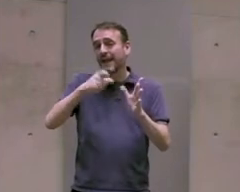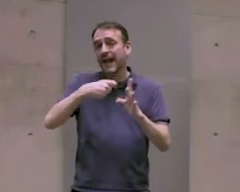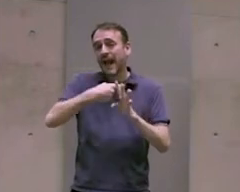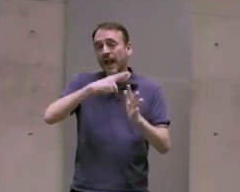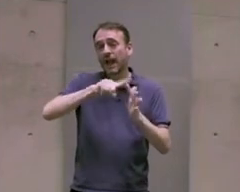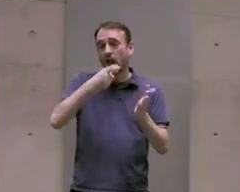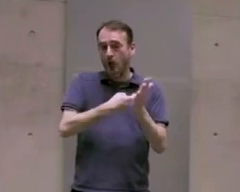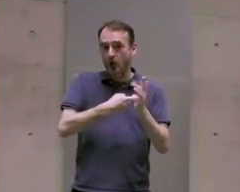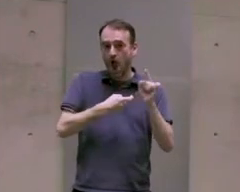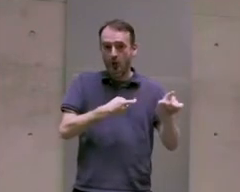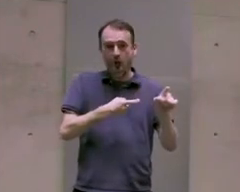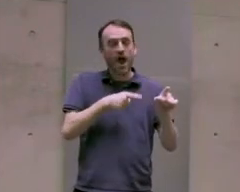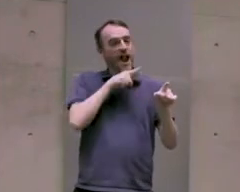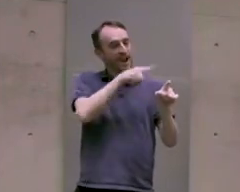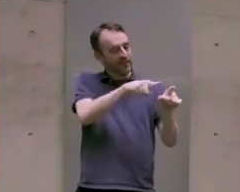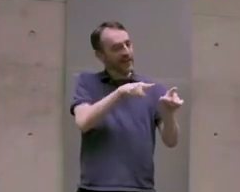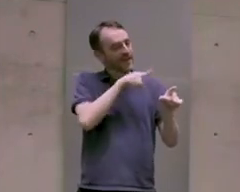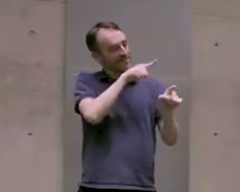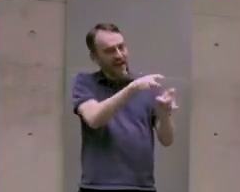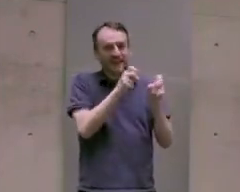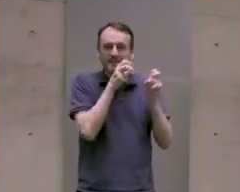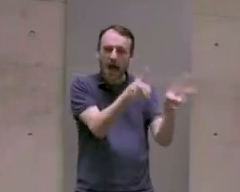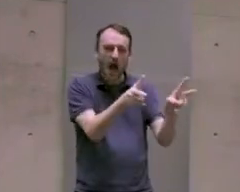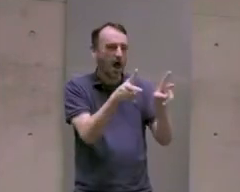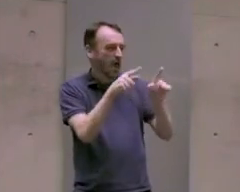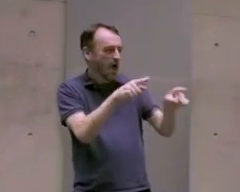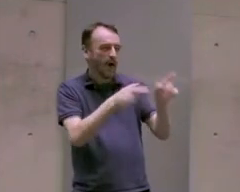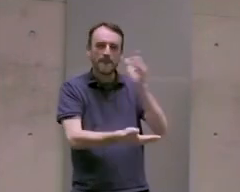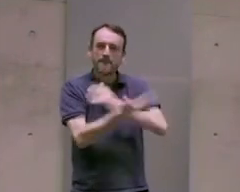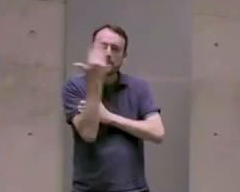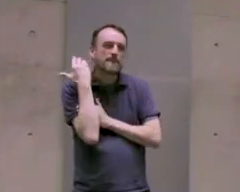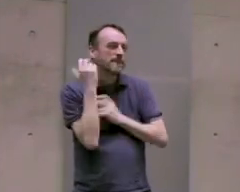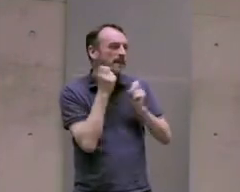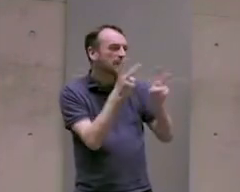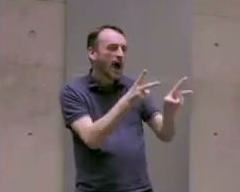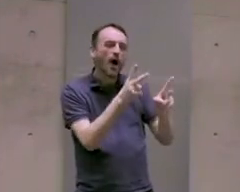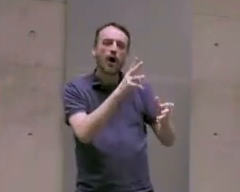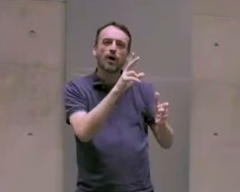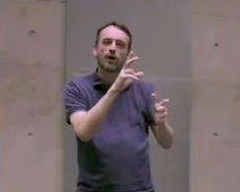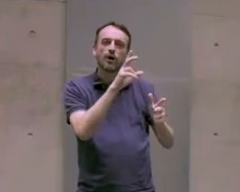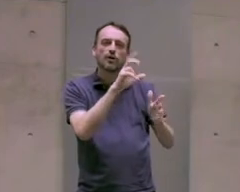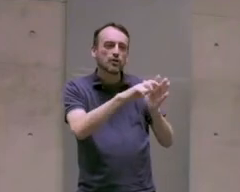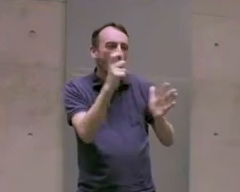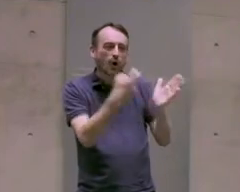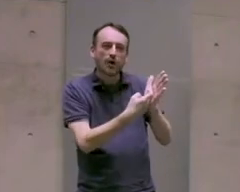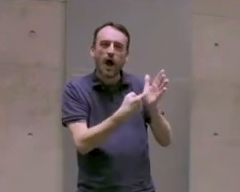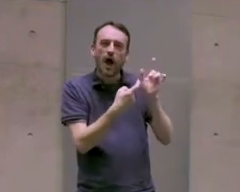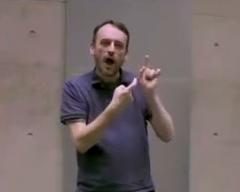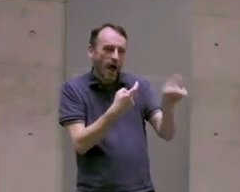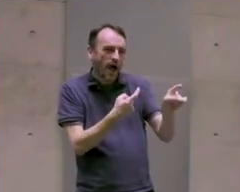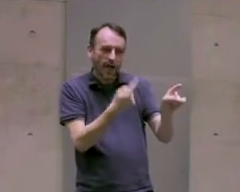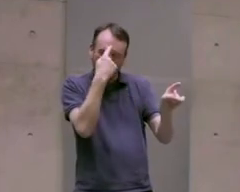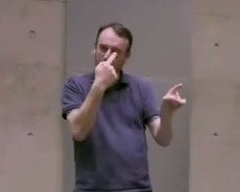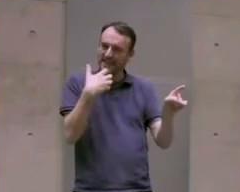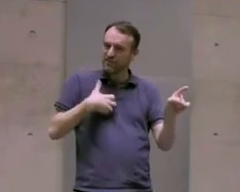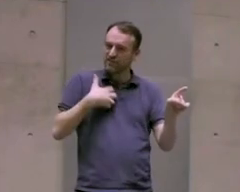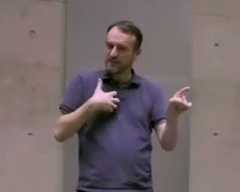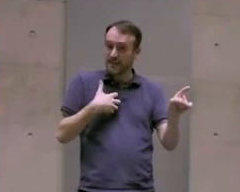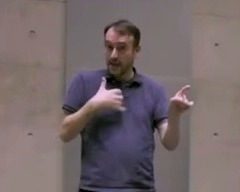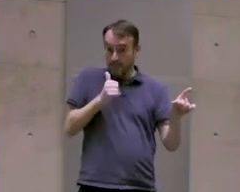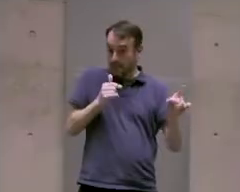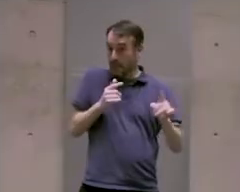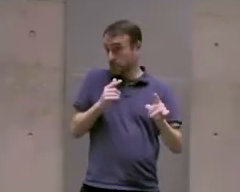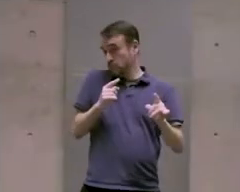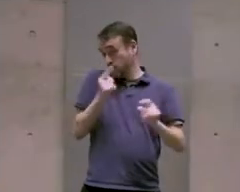style, bring back a previous Doctor with her and do something really interesting. I think that'd be really neat. Maybe one day, we'll